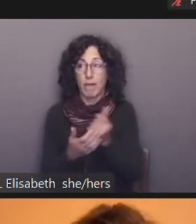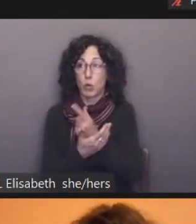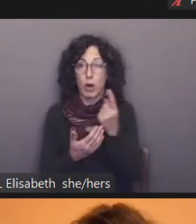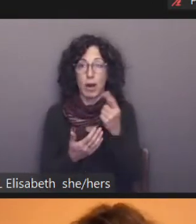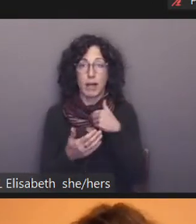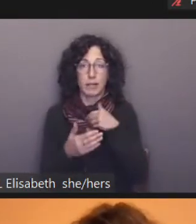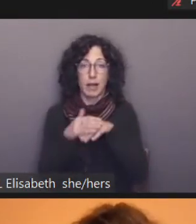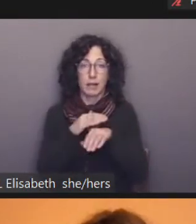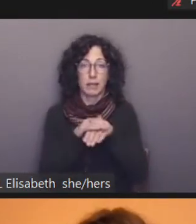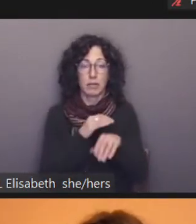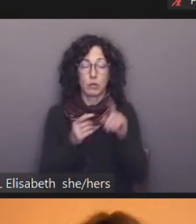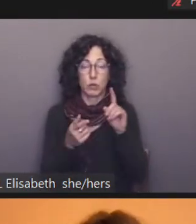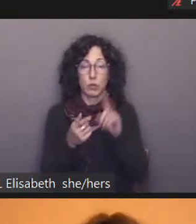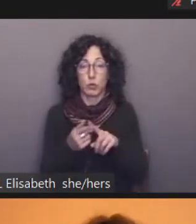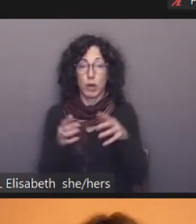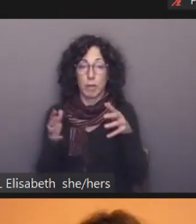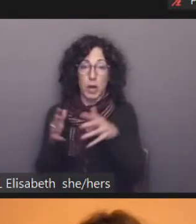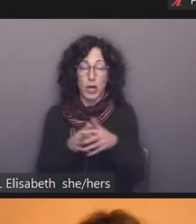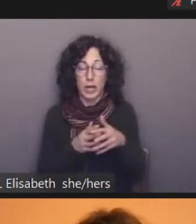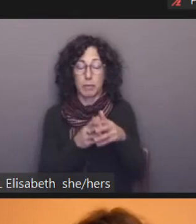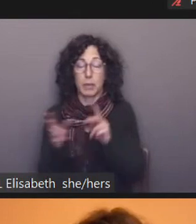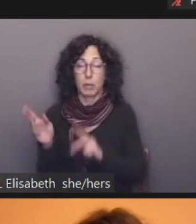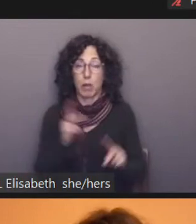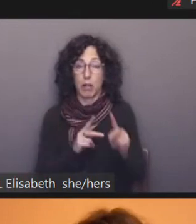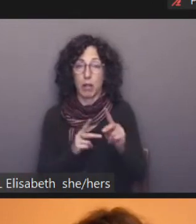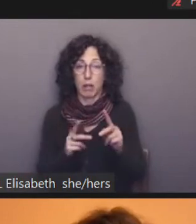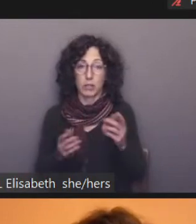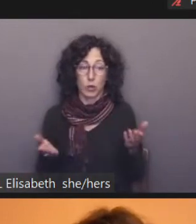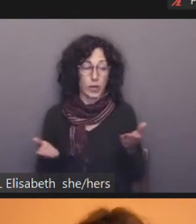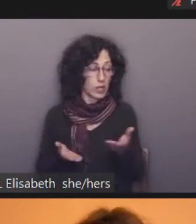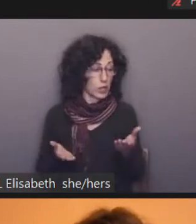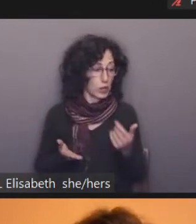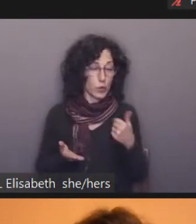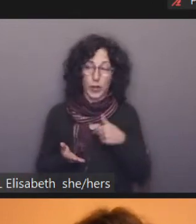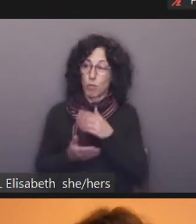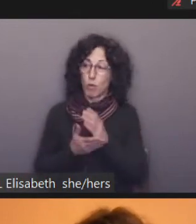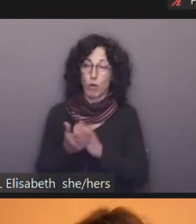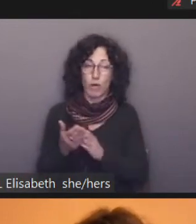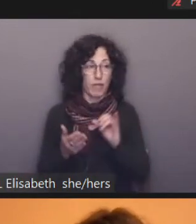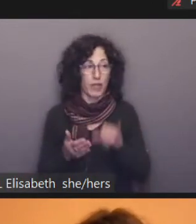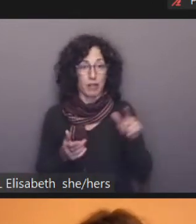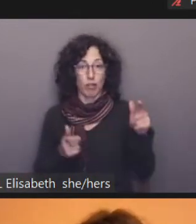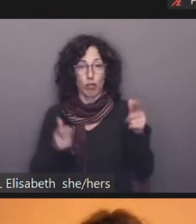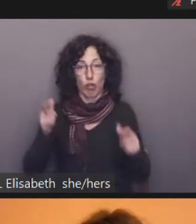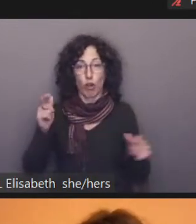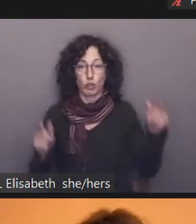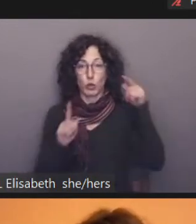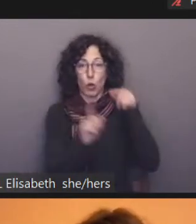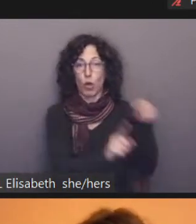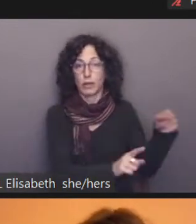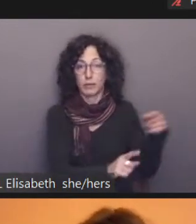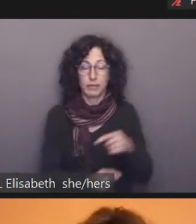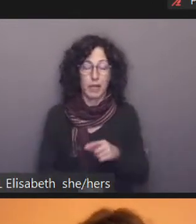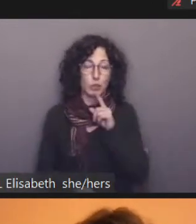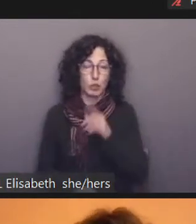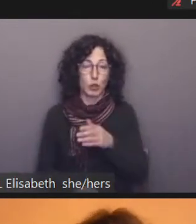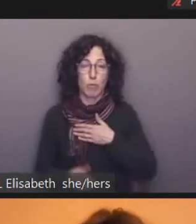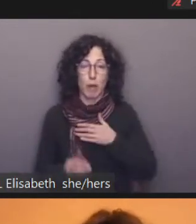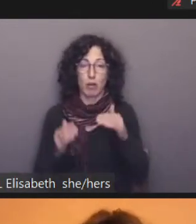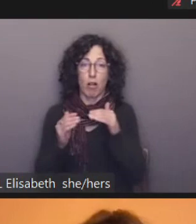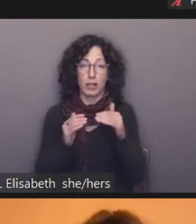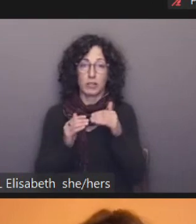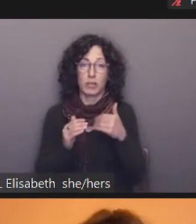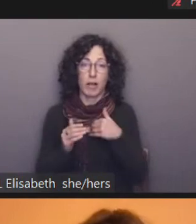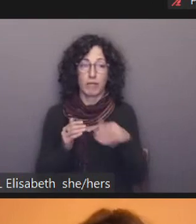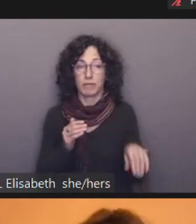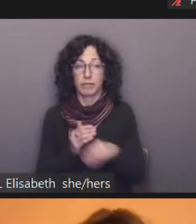the American people. And we are part of that effort here in San Francisco. And I'm sure my colleagues will have other really wise things to add